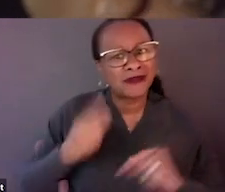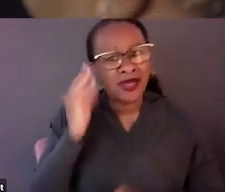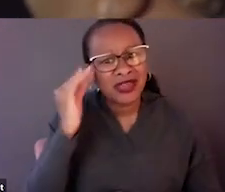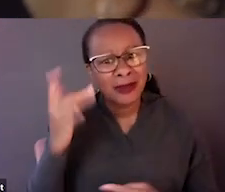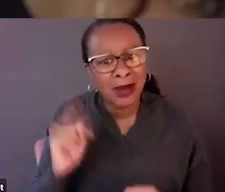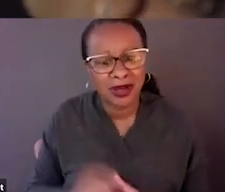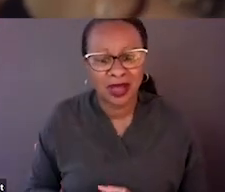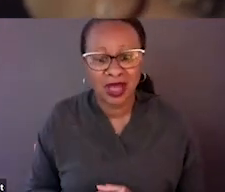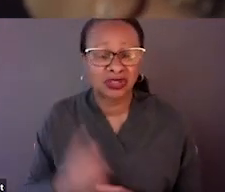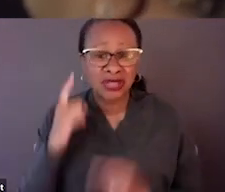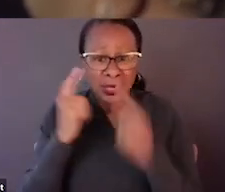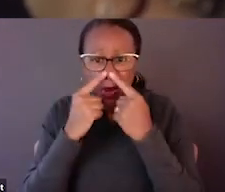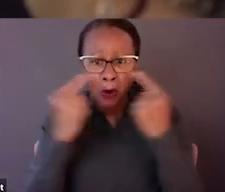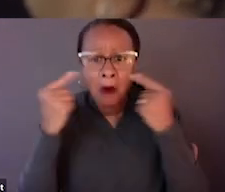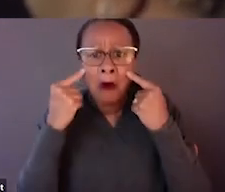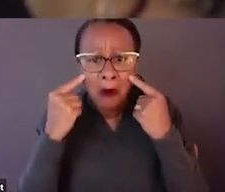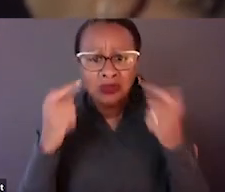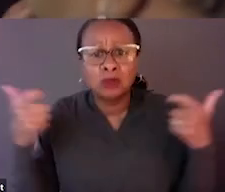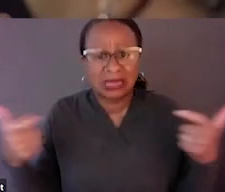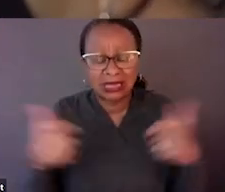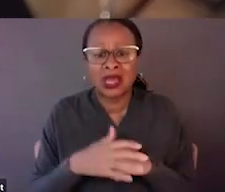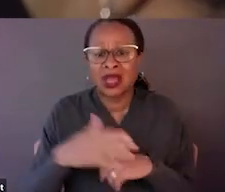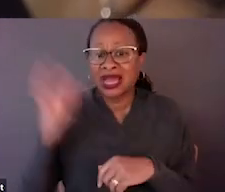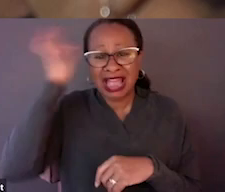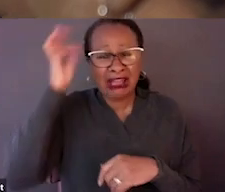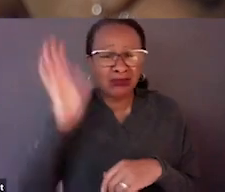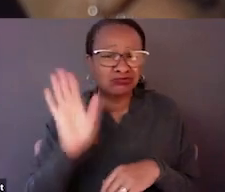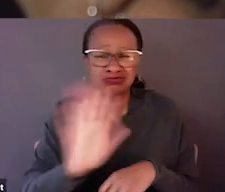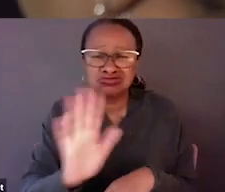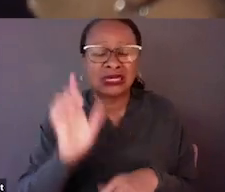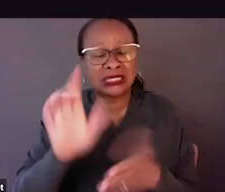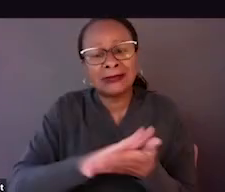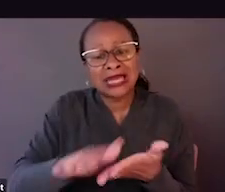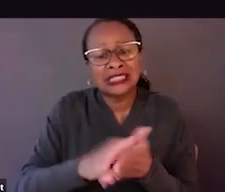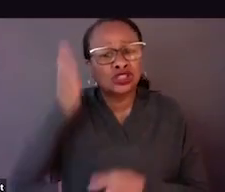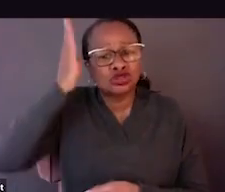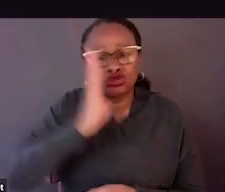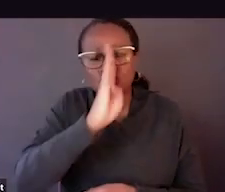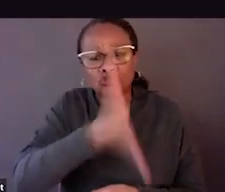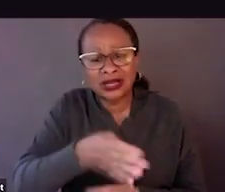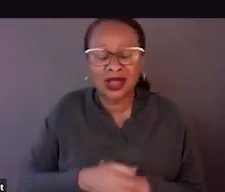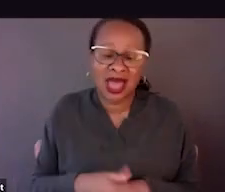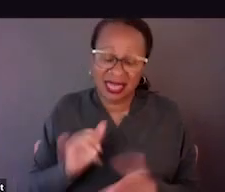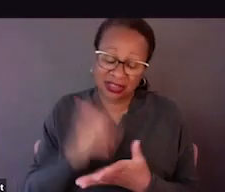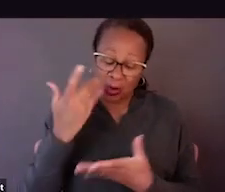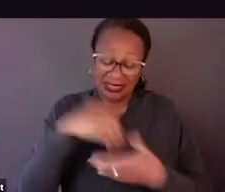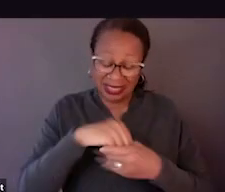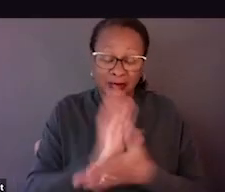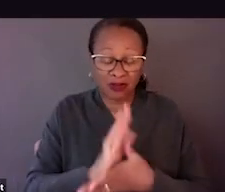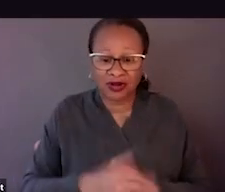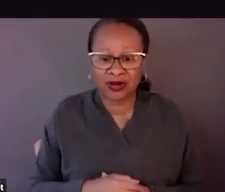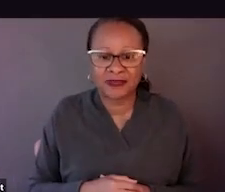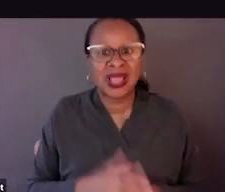know, and so that's why, you know, if I made the movie, that's why that's in there. I love that it was in there. I also love the part about